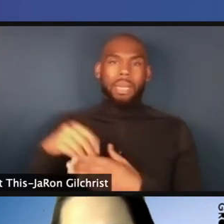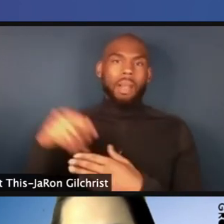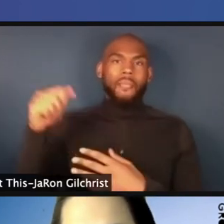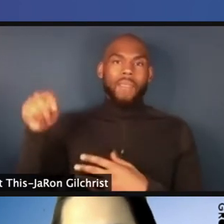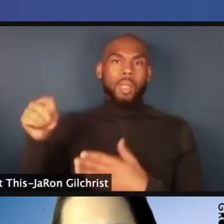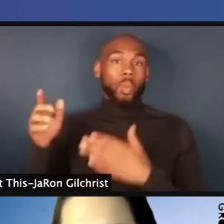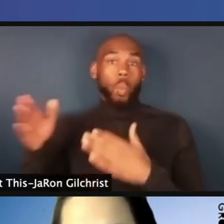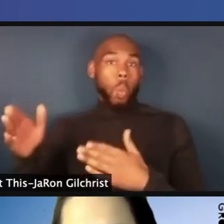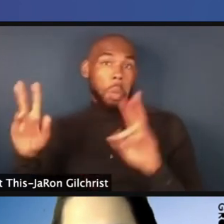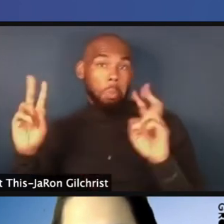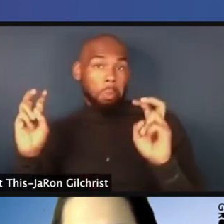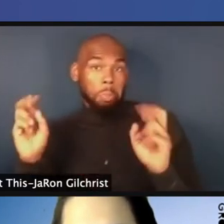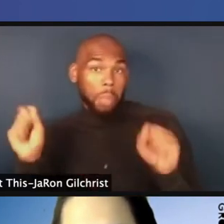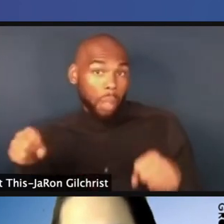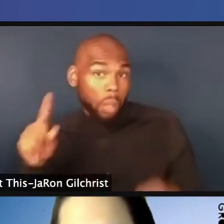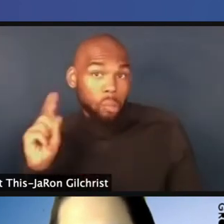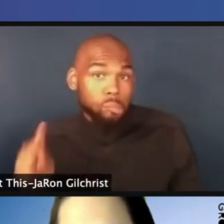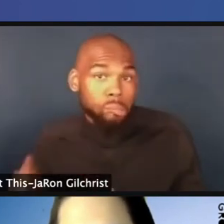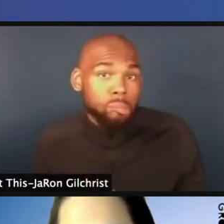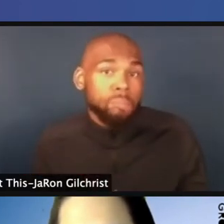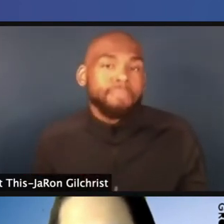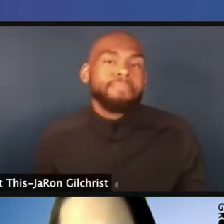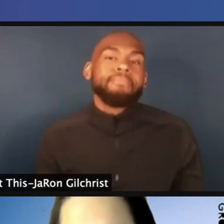And I would also offer that,